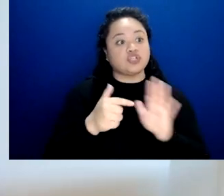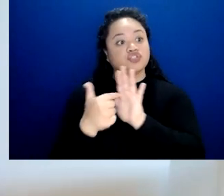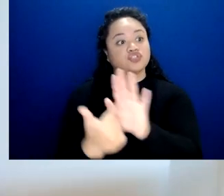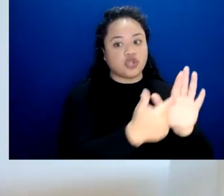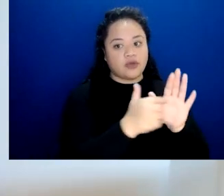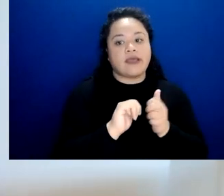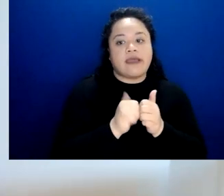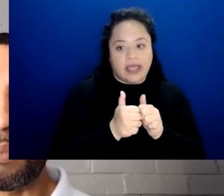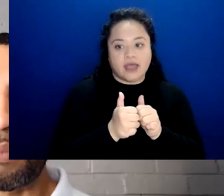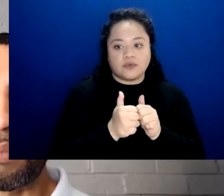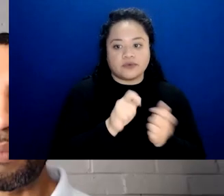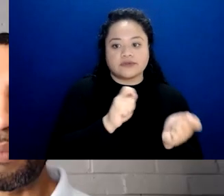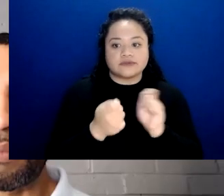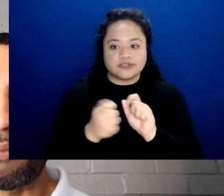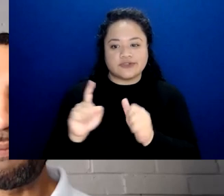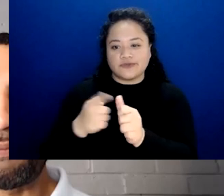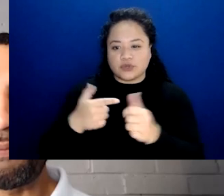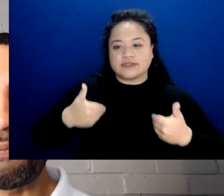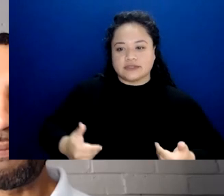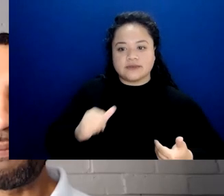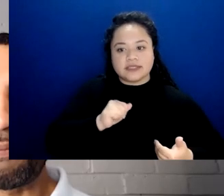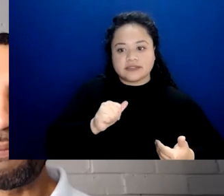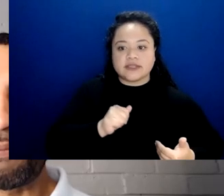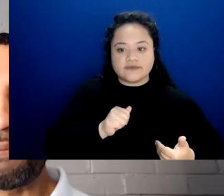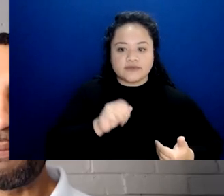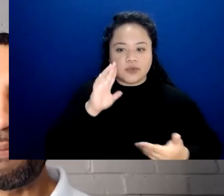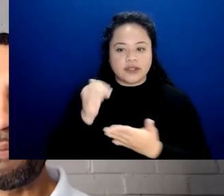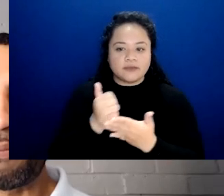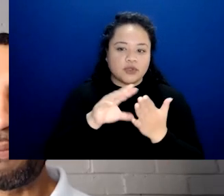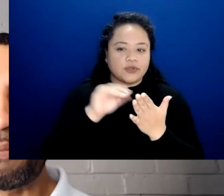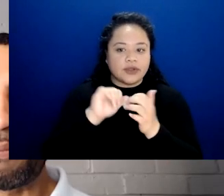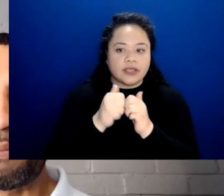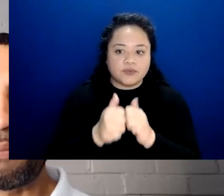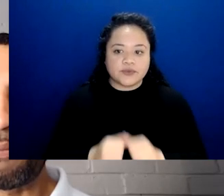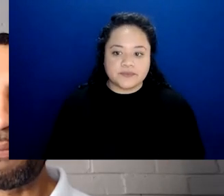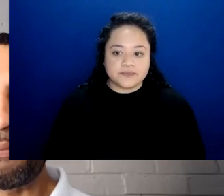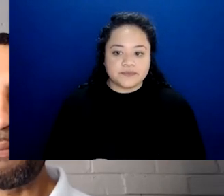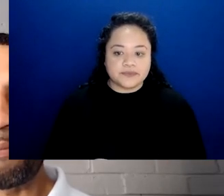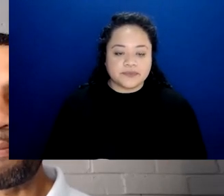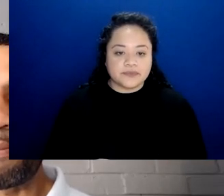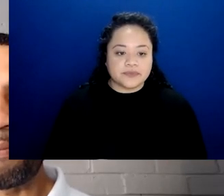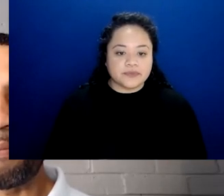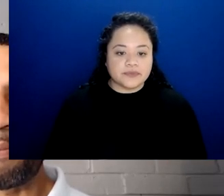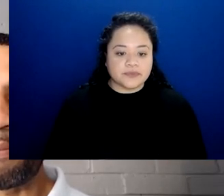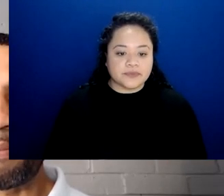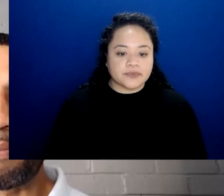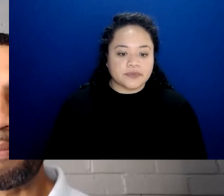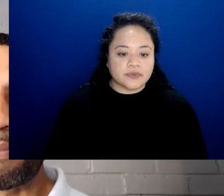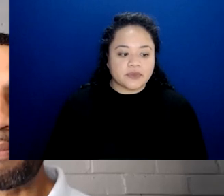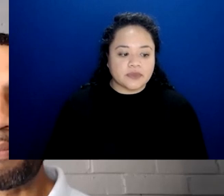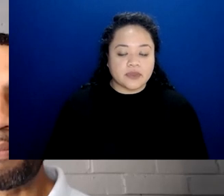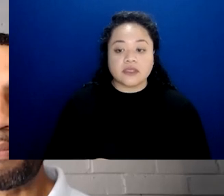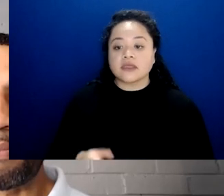start doing this. I remember learning about a framework of, and I'm not going to remember who to